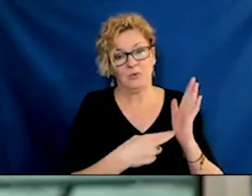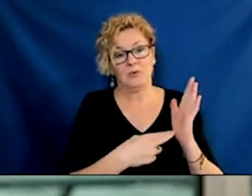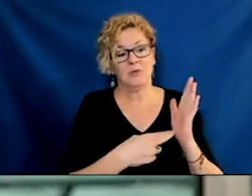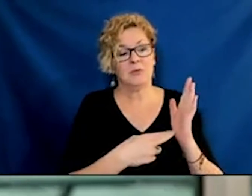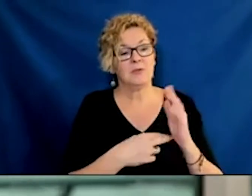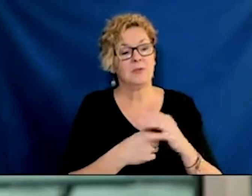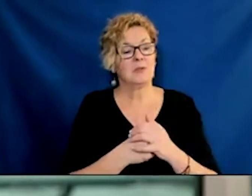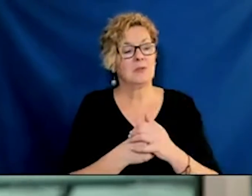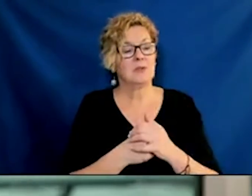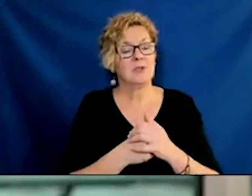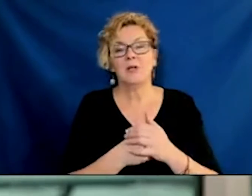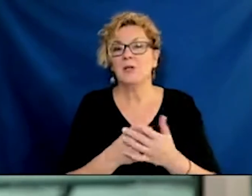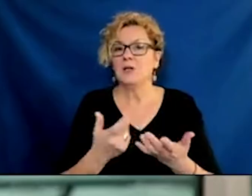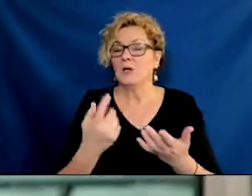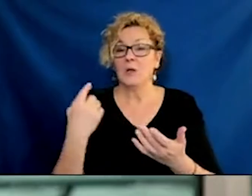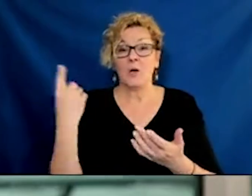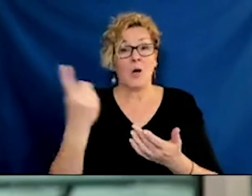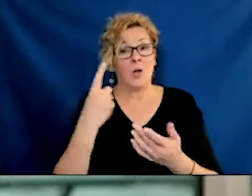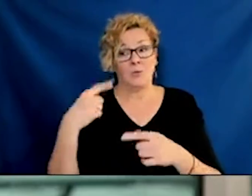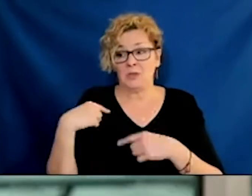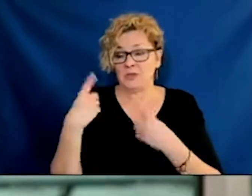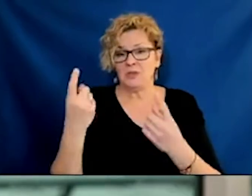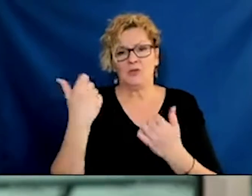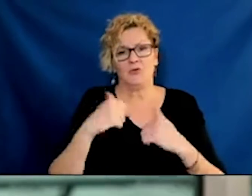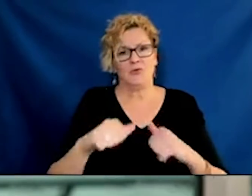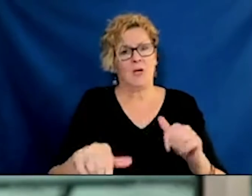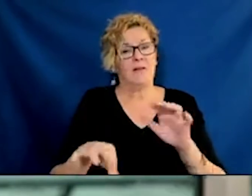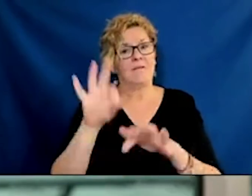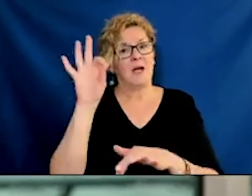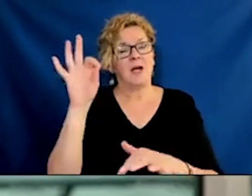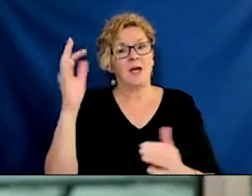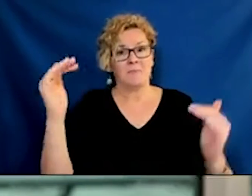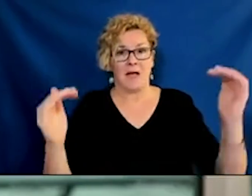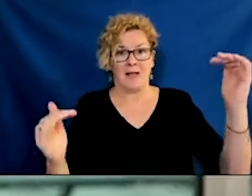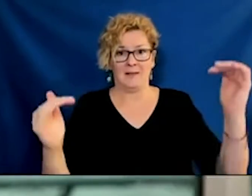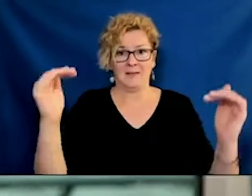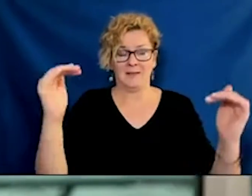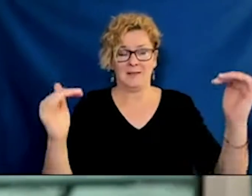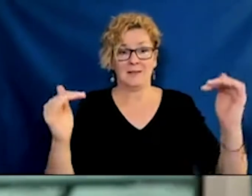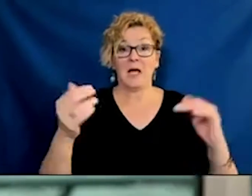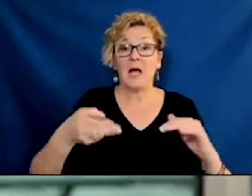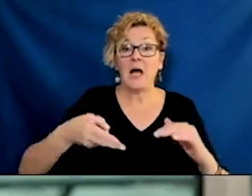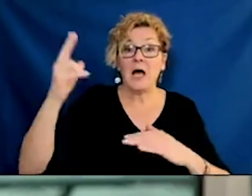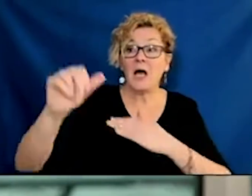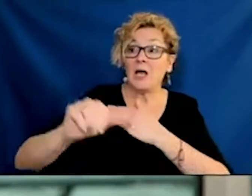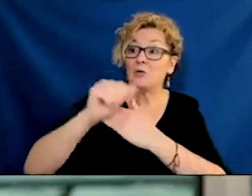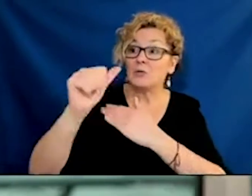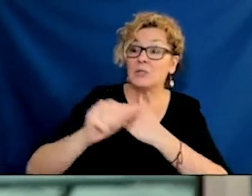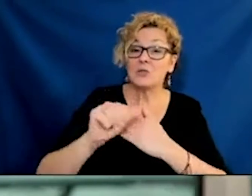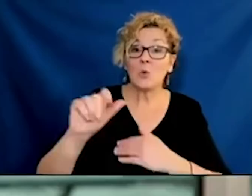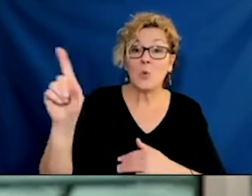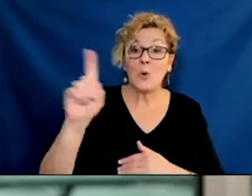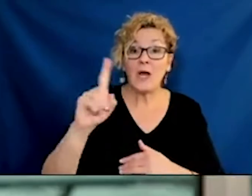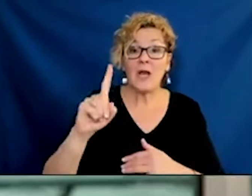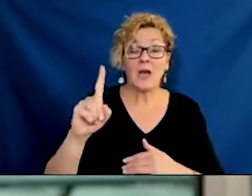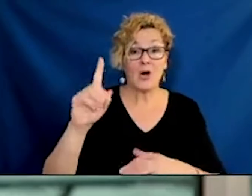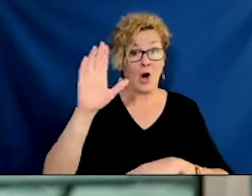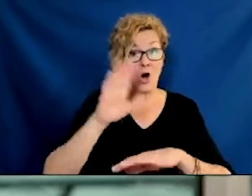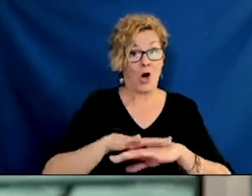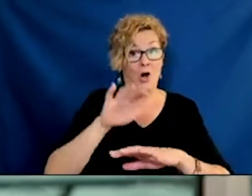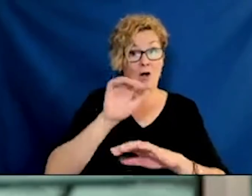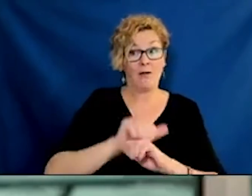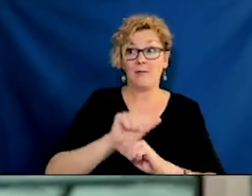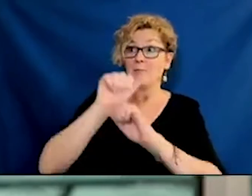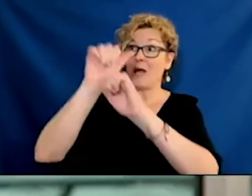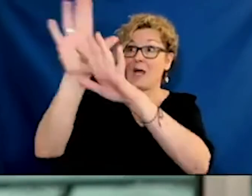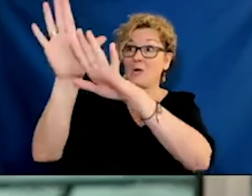the rules in those environments. It is trying to find that balance. The risk is not on the ski hill, and we know that for many local